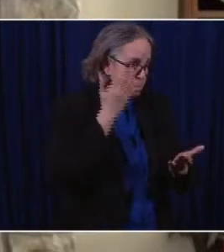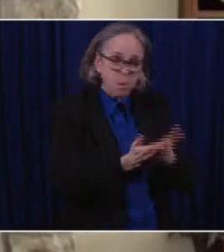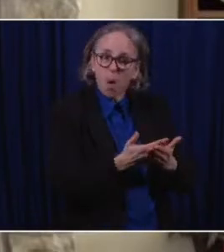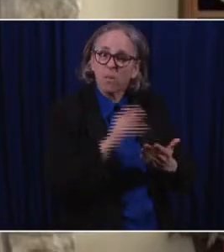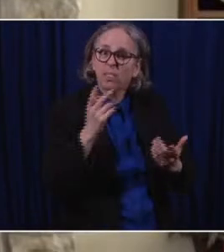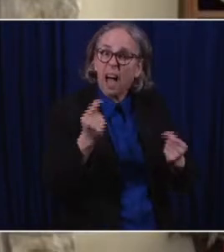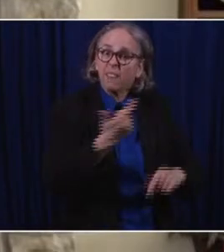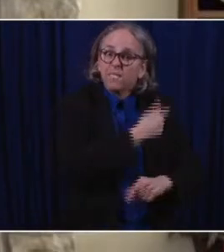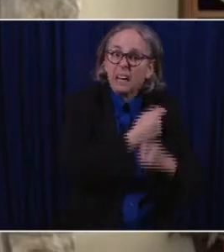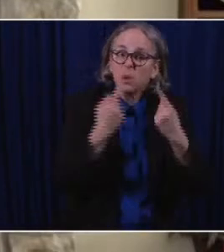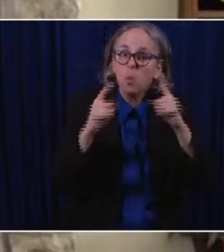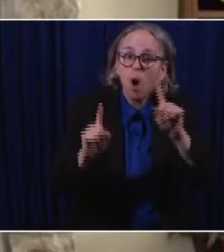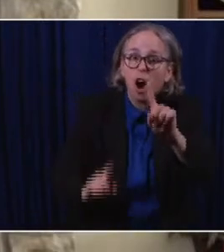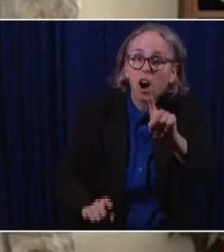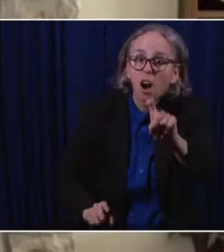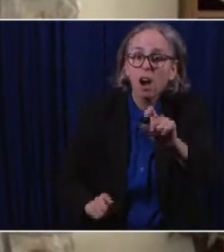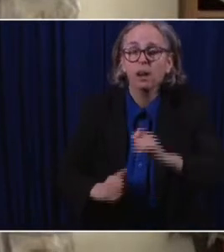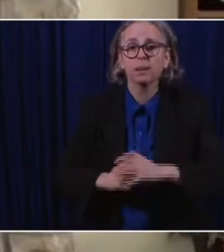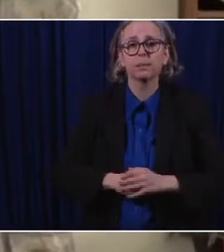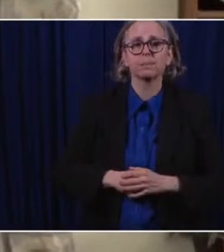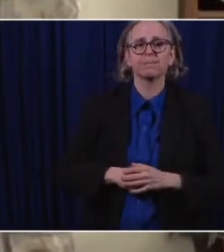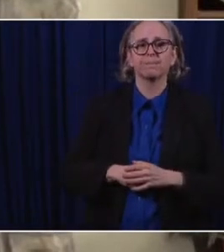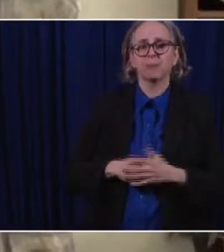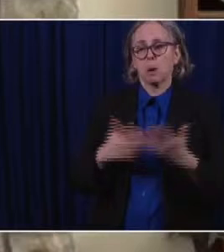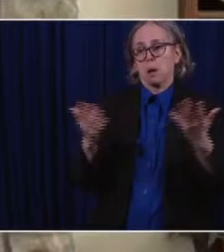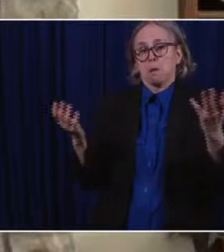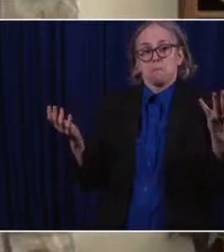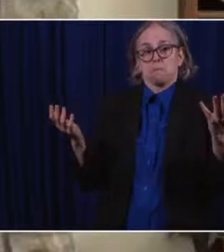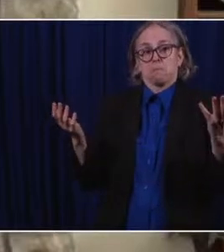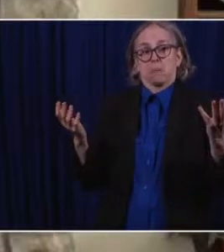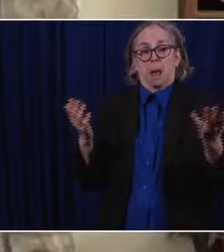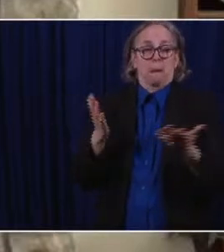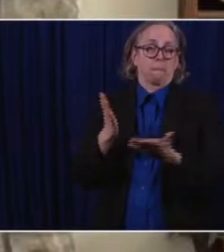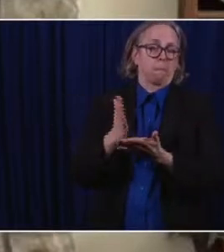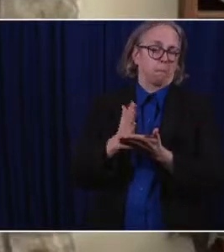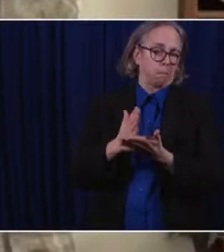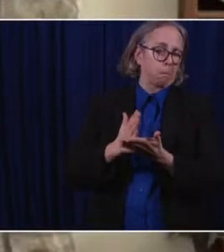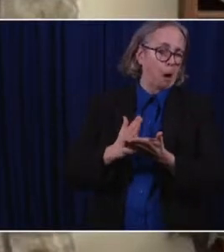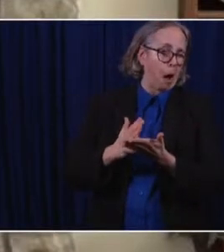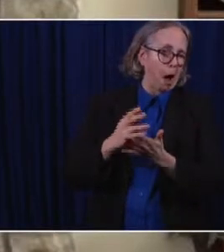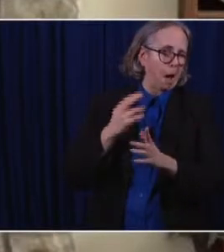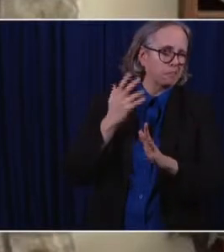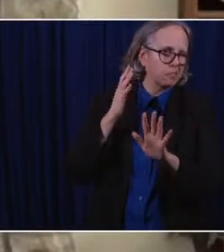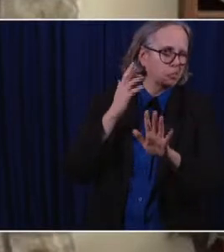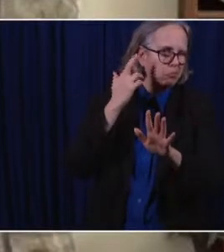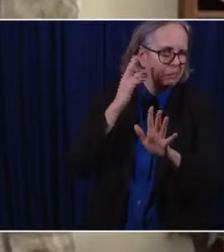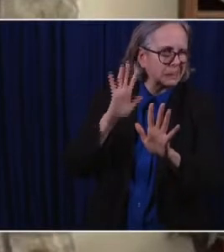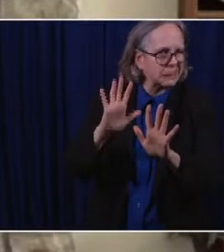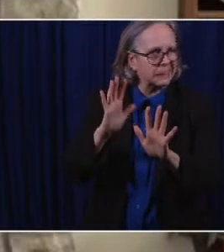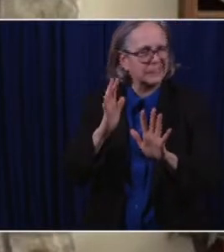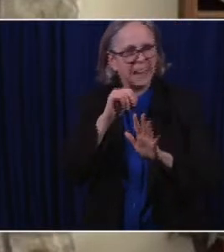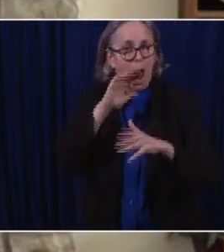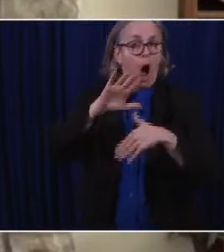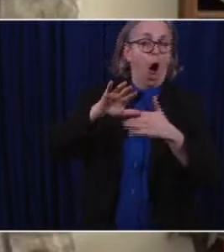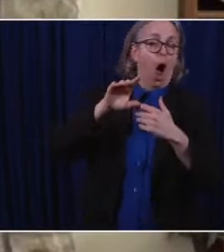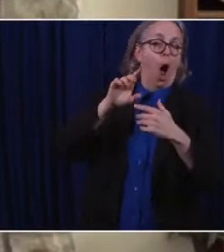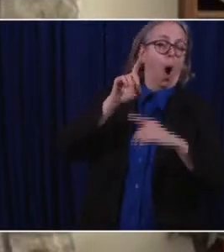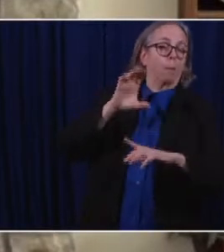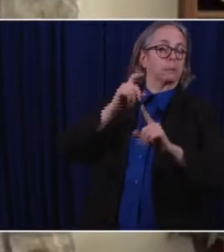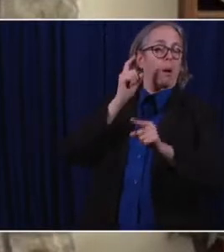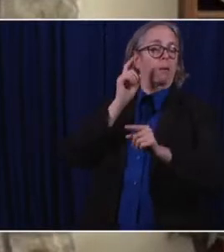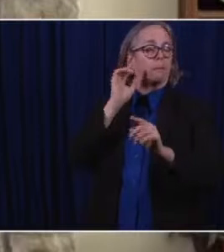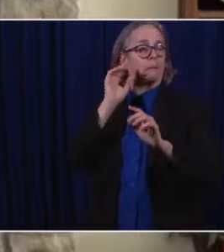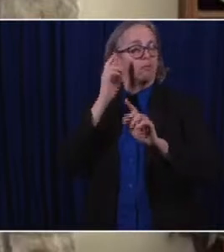vaccine working? Well, I think it's part of it. I think particularly when you look at what's going on in nursing homes, but you